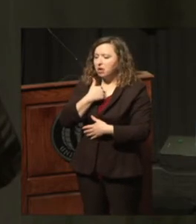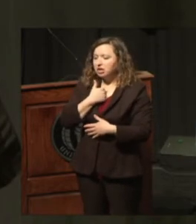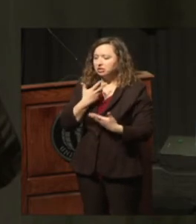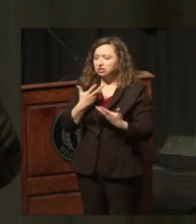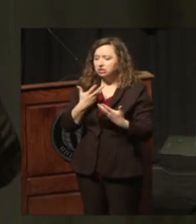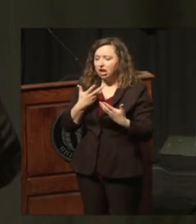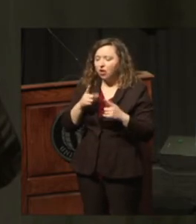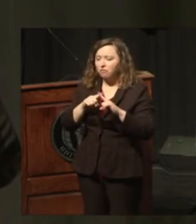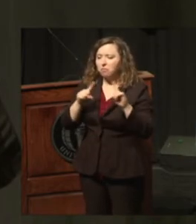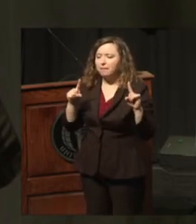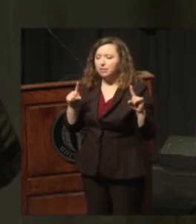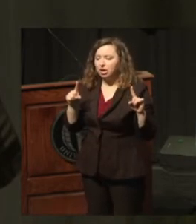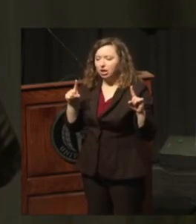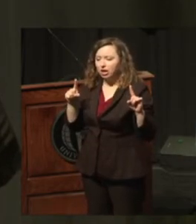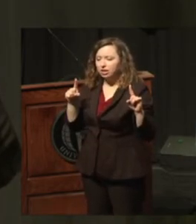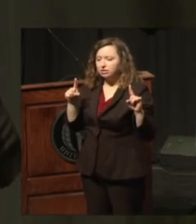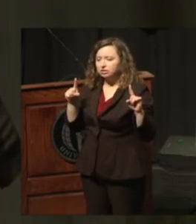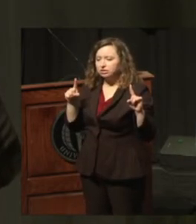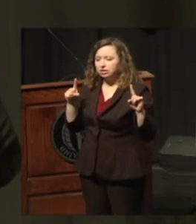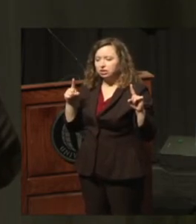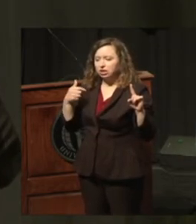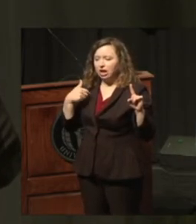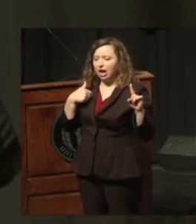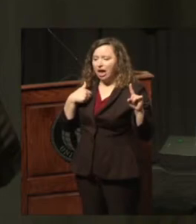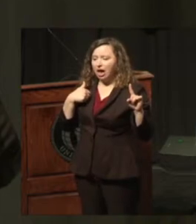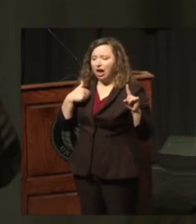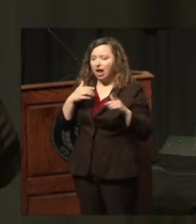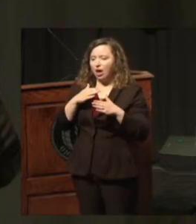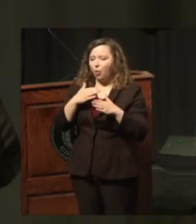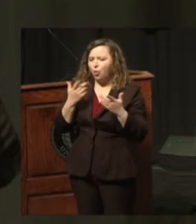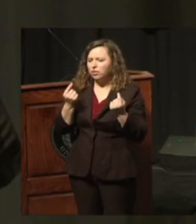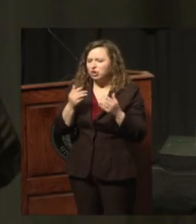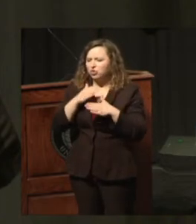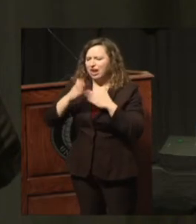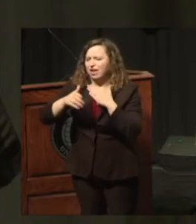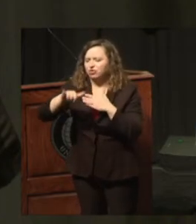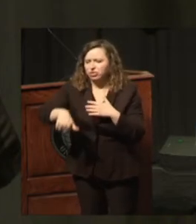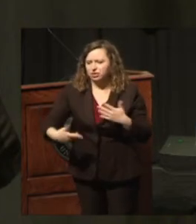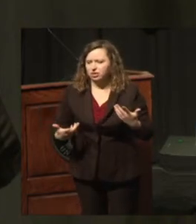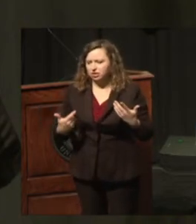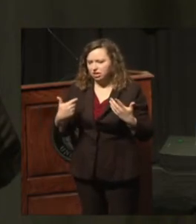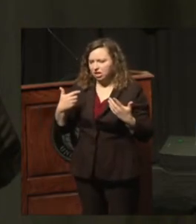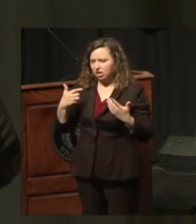plane like this. There was a movie in late